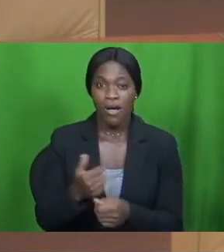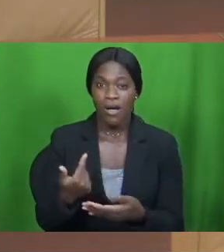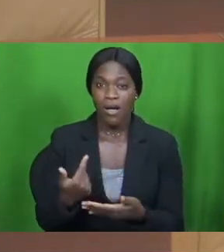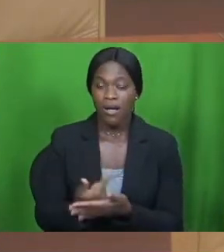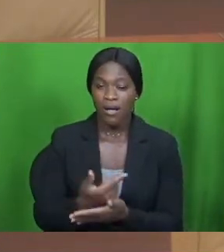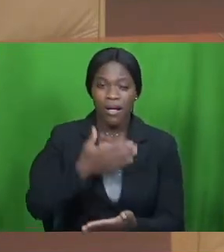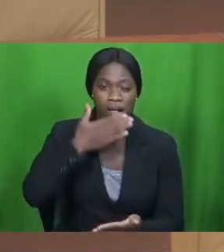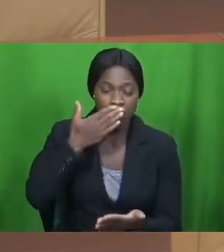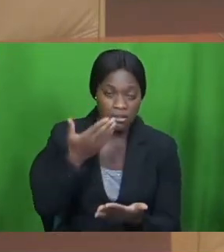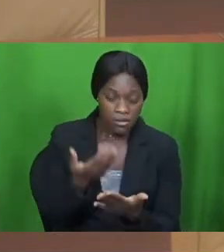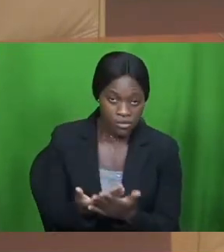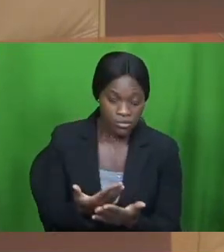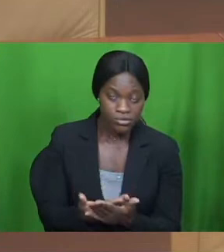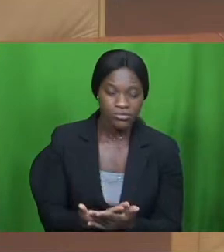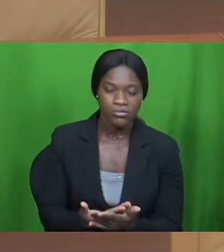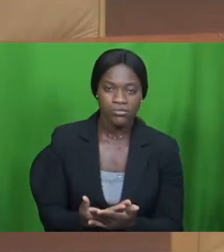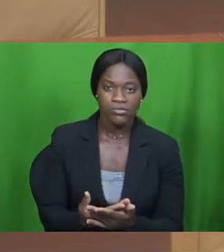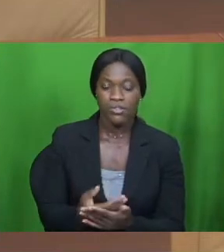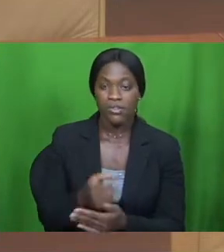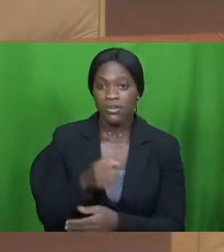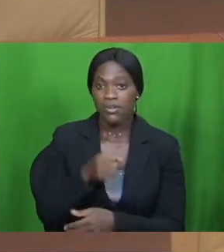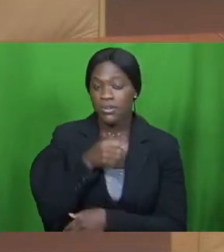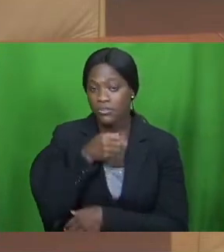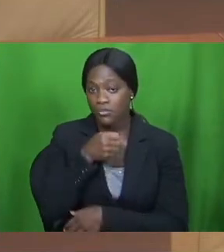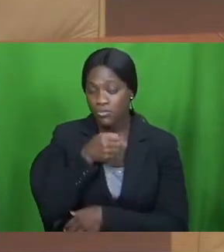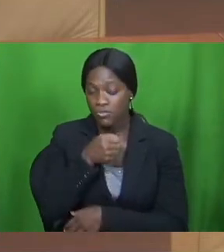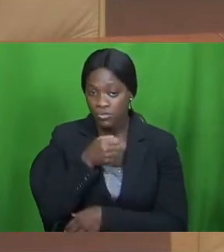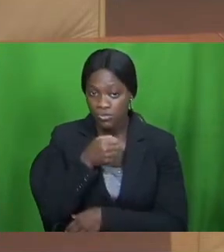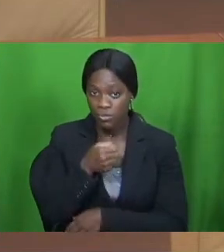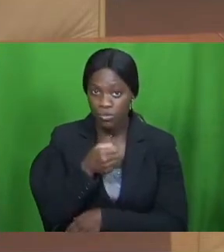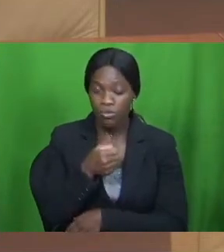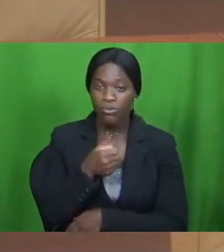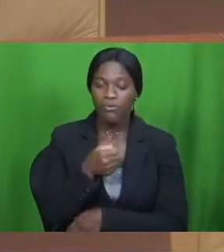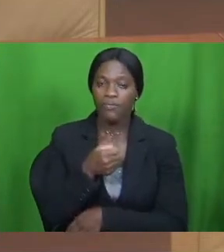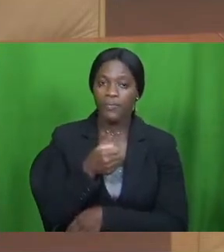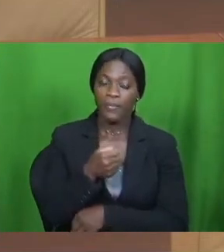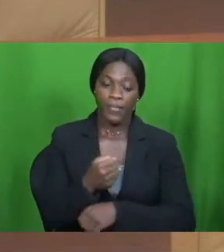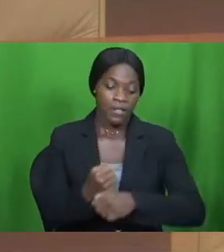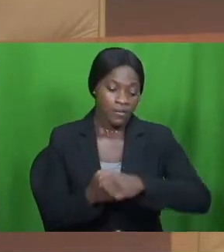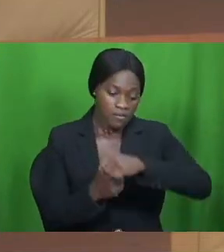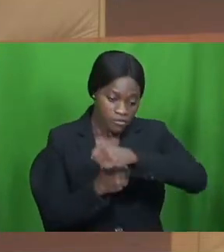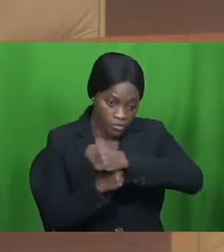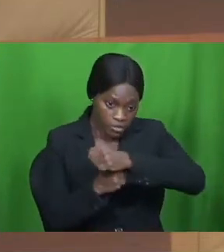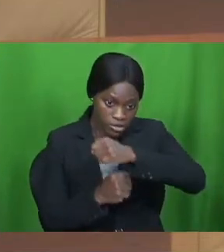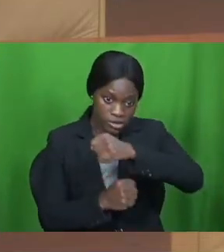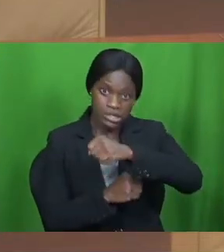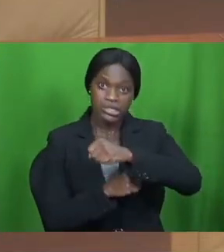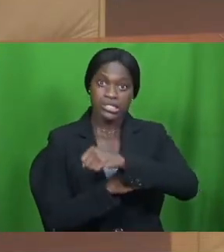He has ensured that the foundations he laid